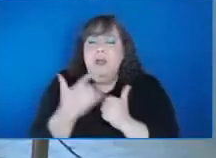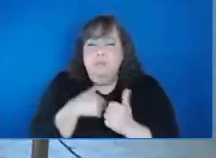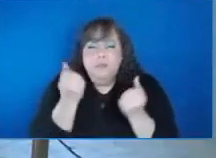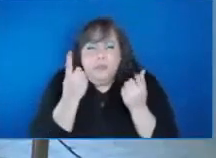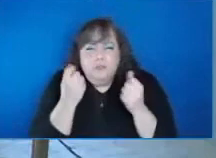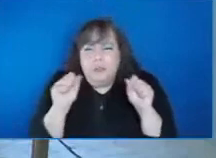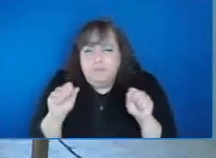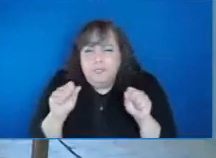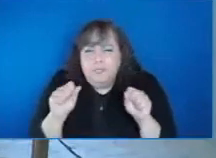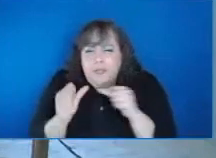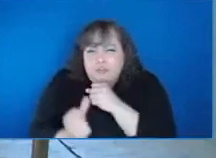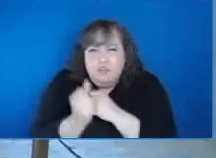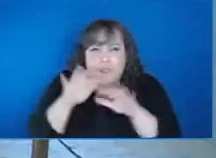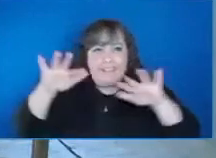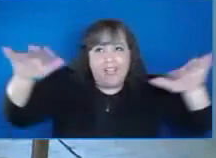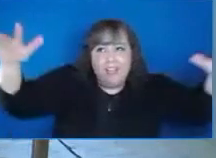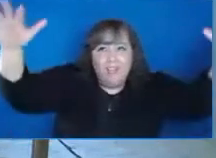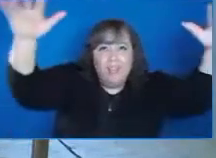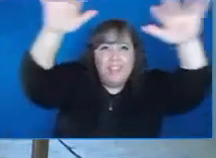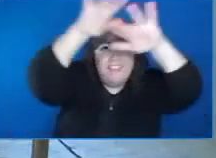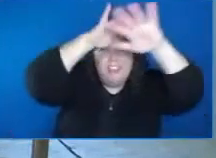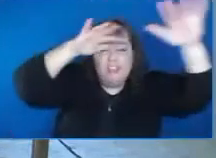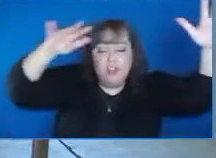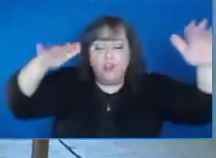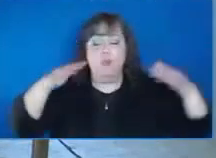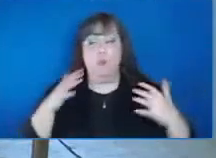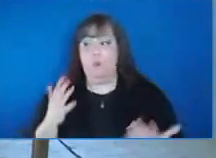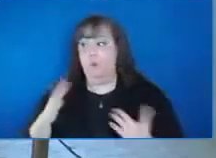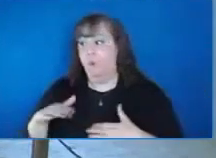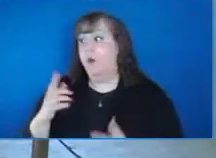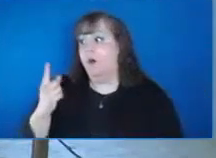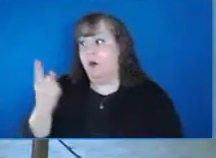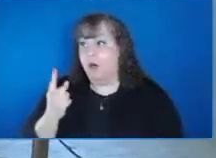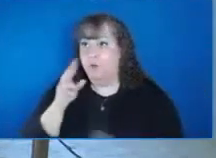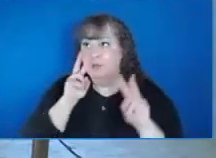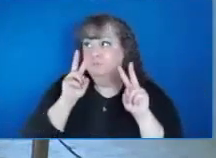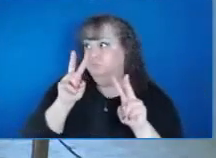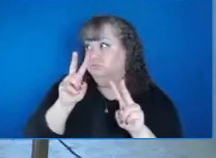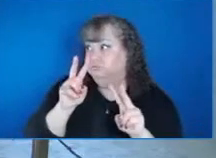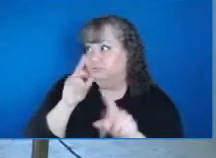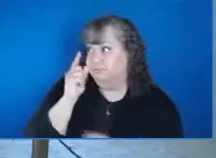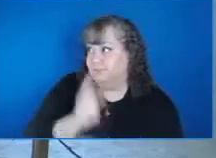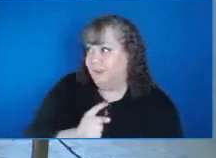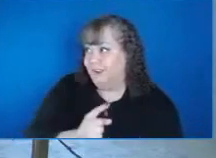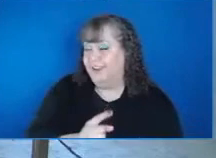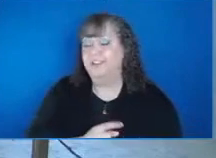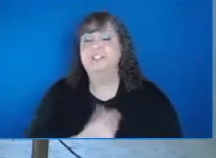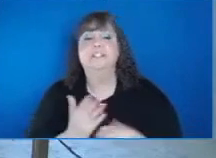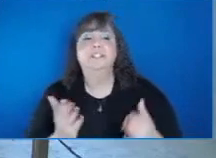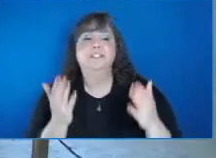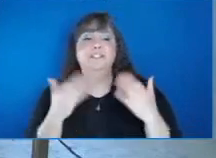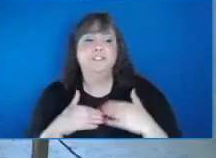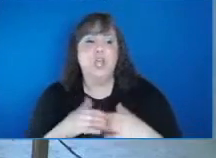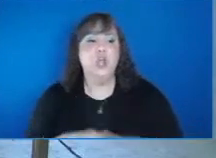there. Always keeping those eyes on the skies, right? Okay, so back to little Dimorphos here for a second. What's